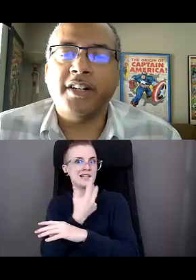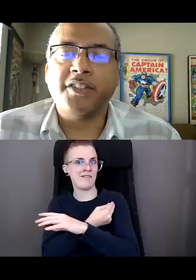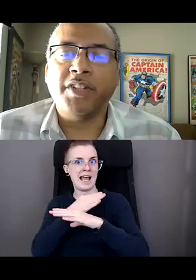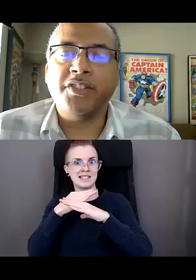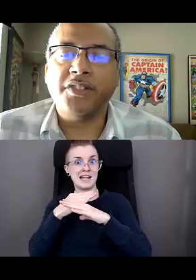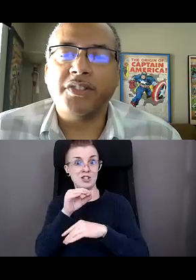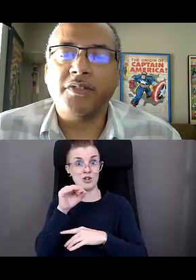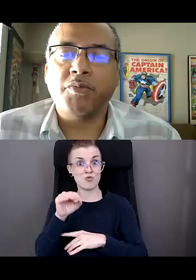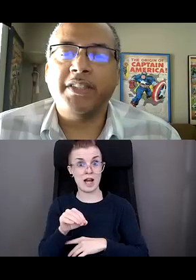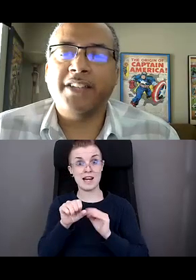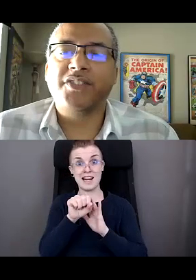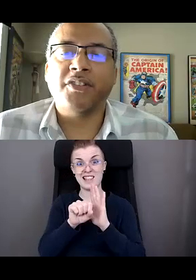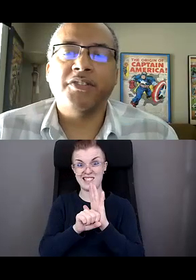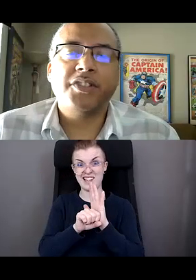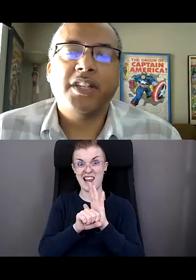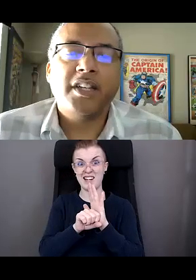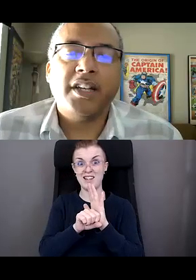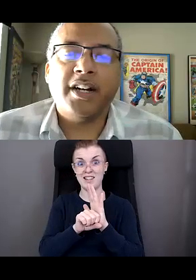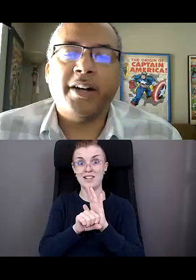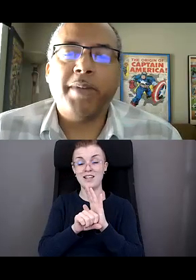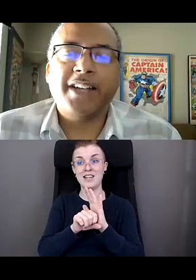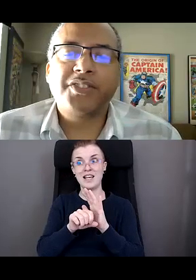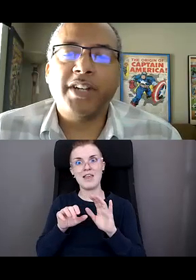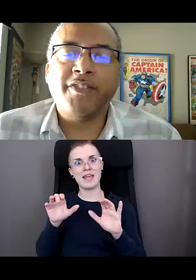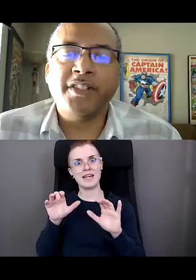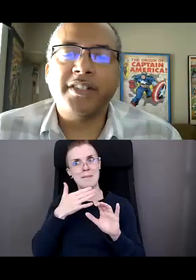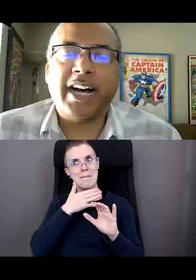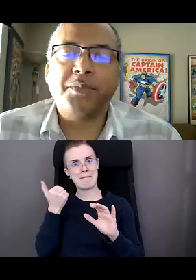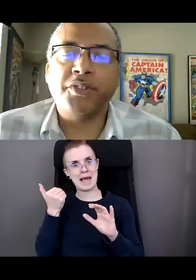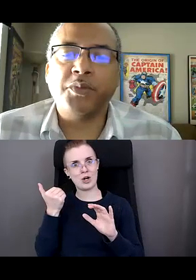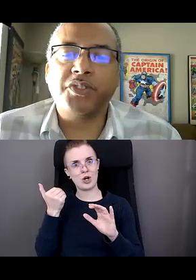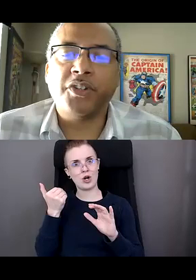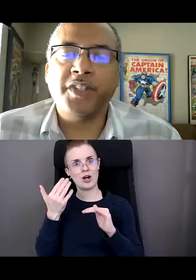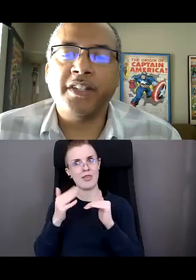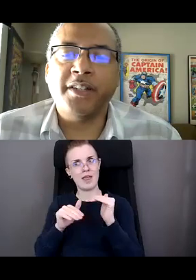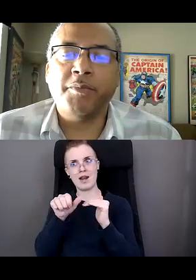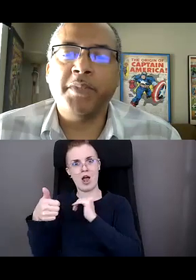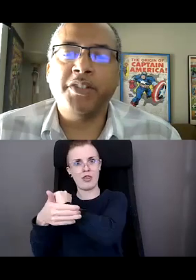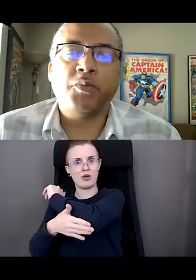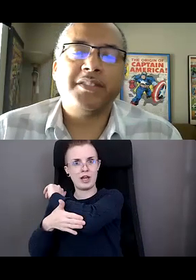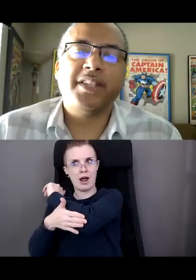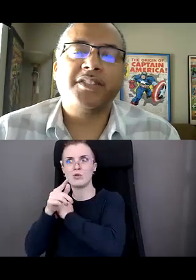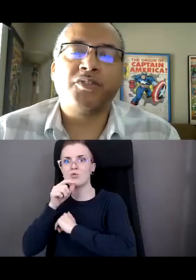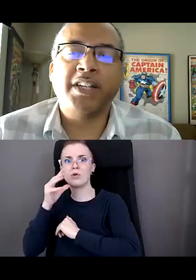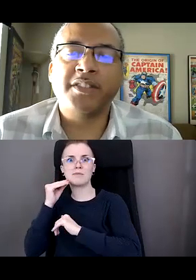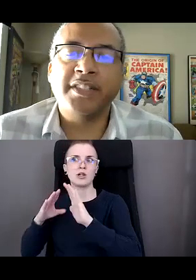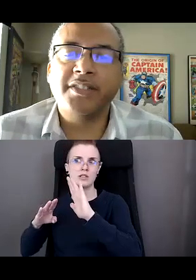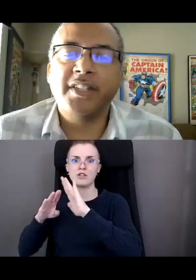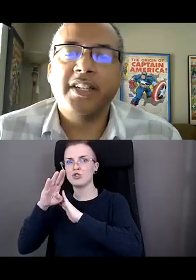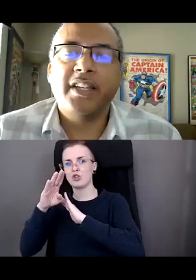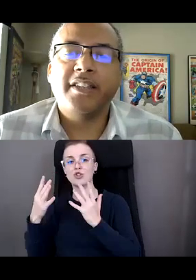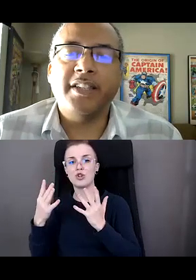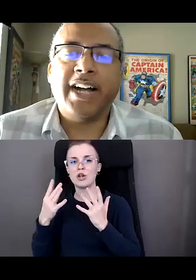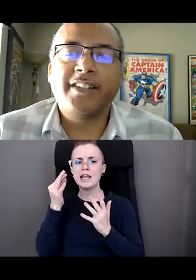than other regions with that surge. El Paso area hospitals, which serve nearly 1 million West Texas